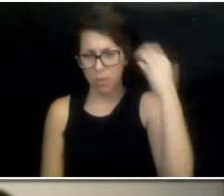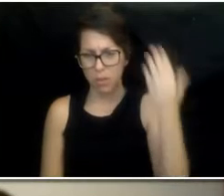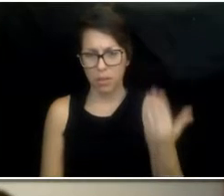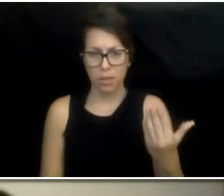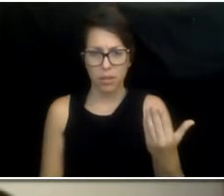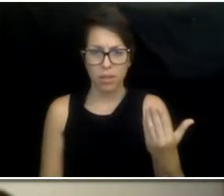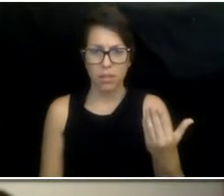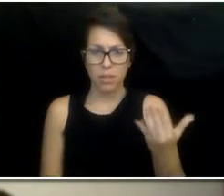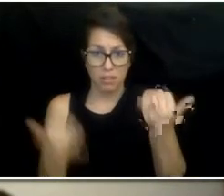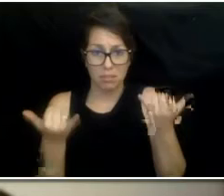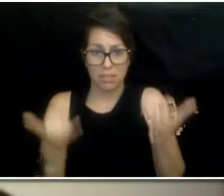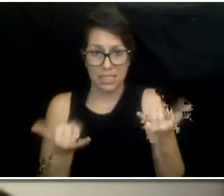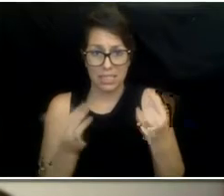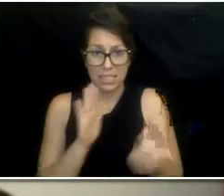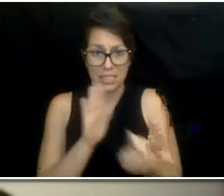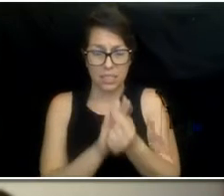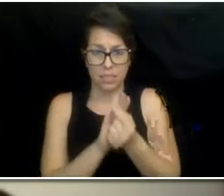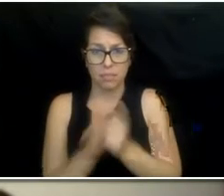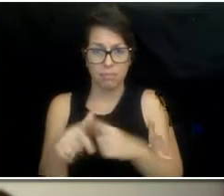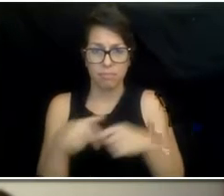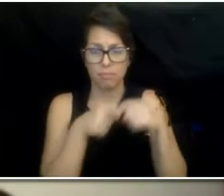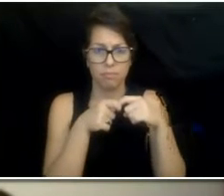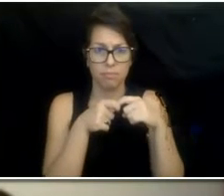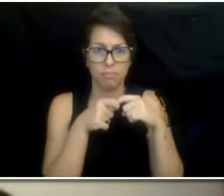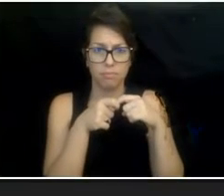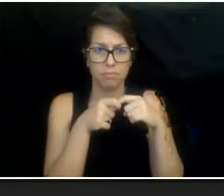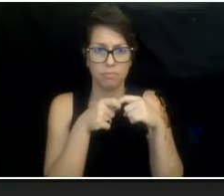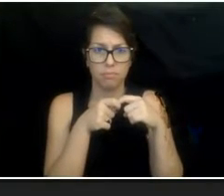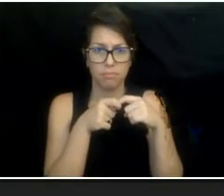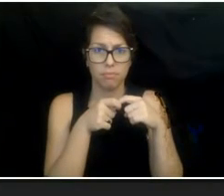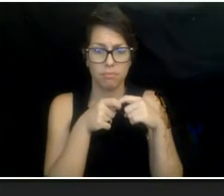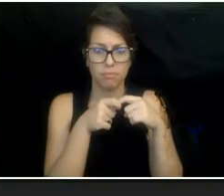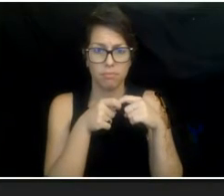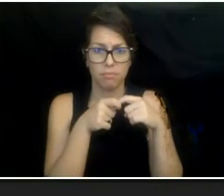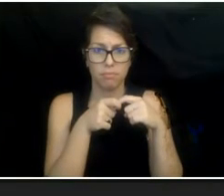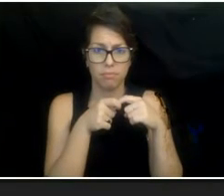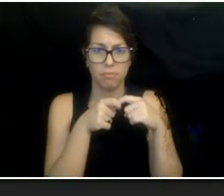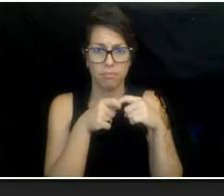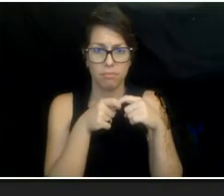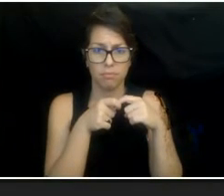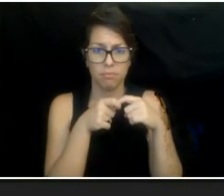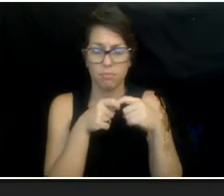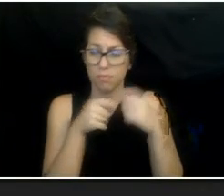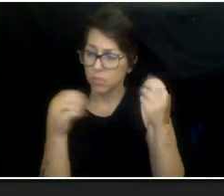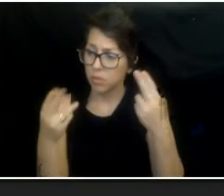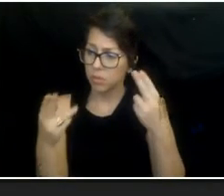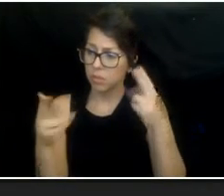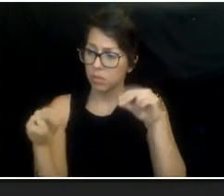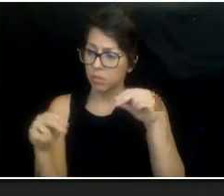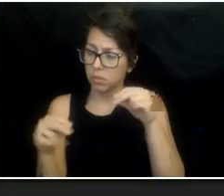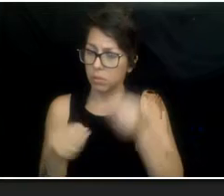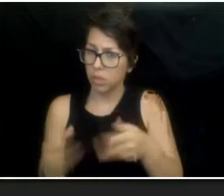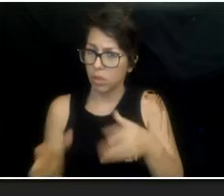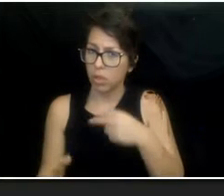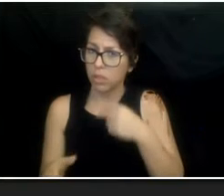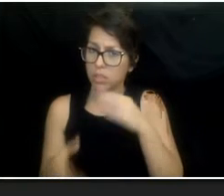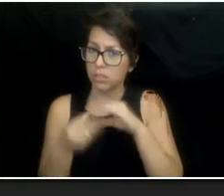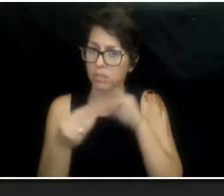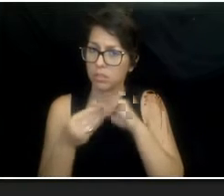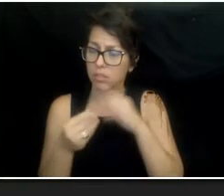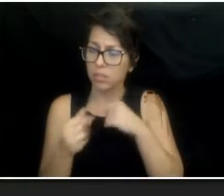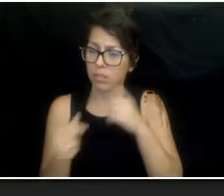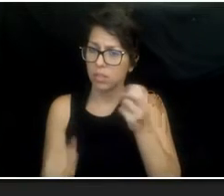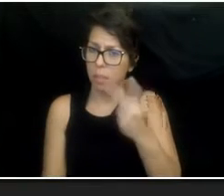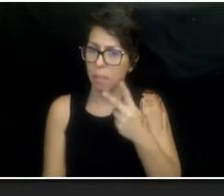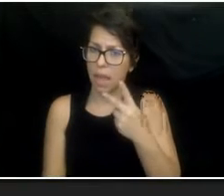again okay you hear me yeah okay so are there more safe spaces in uh a covid world right